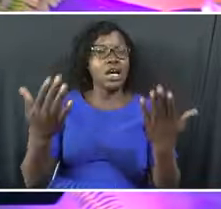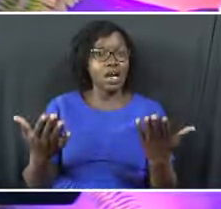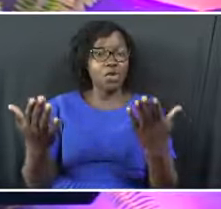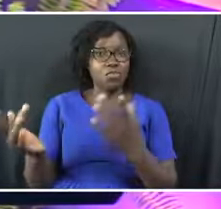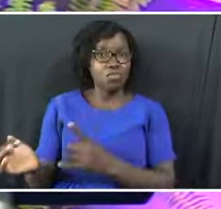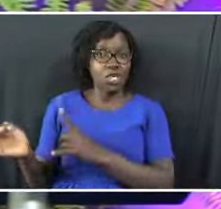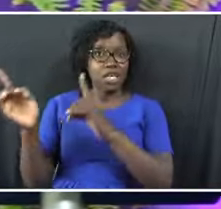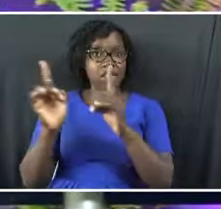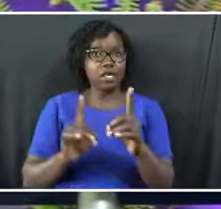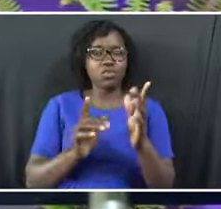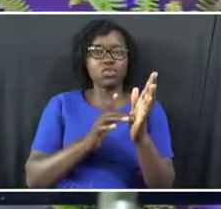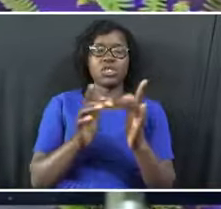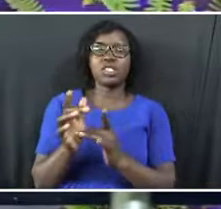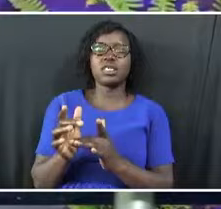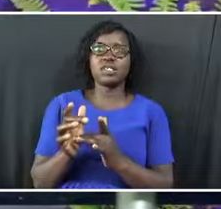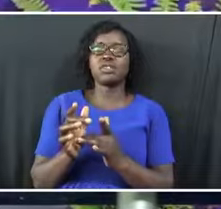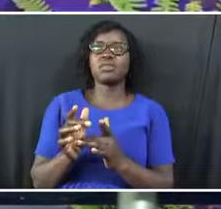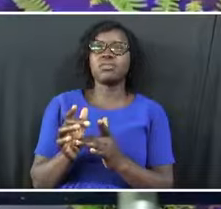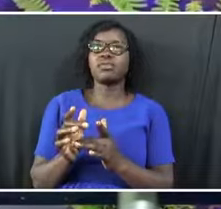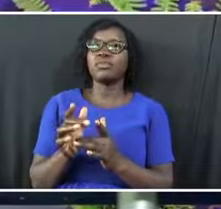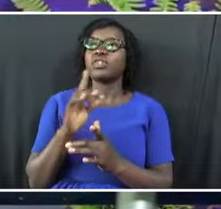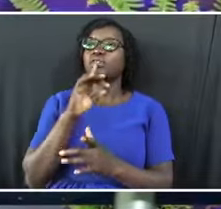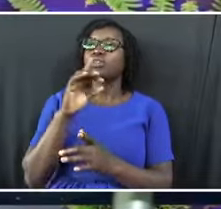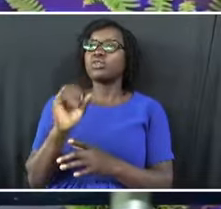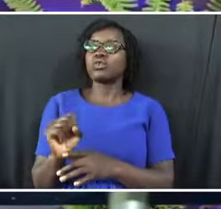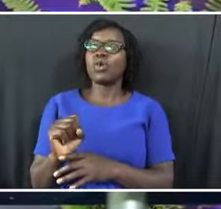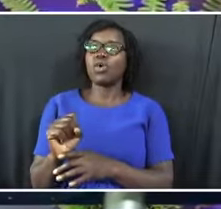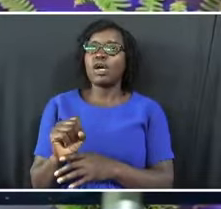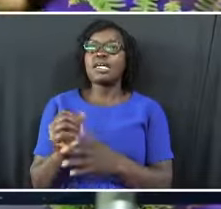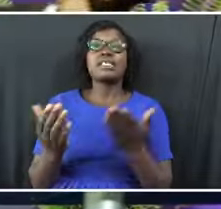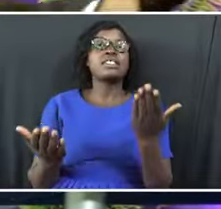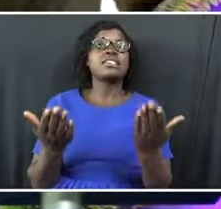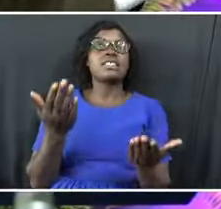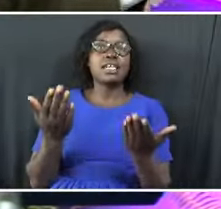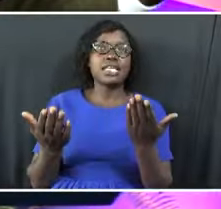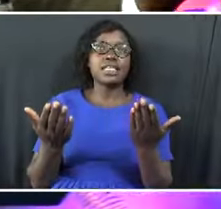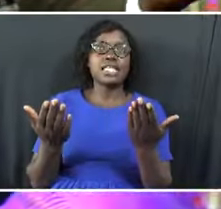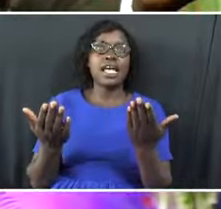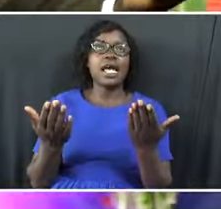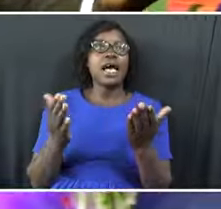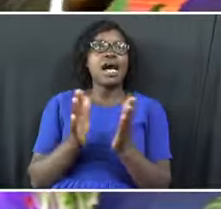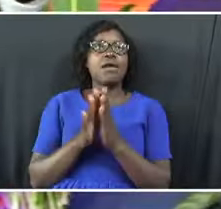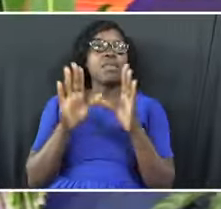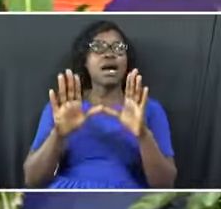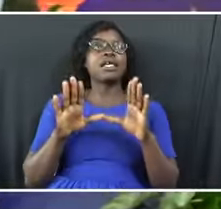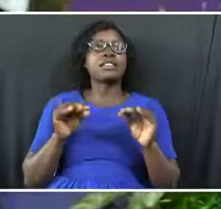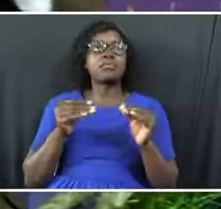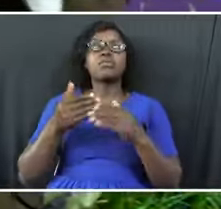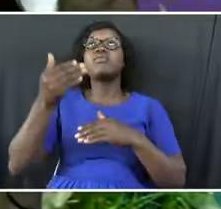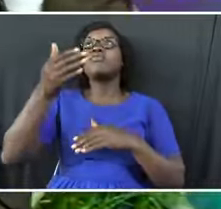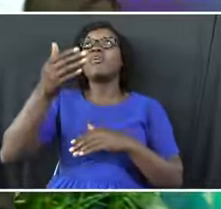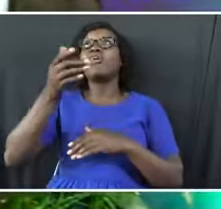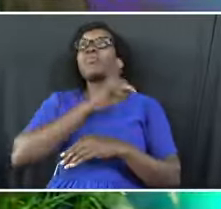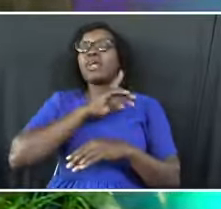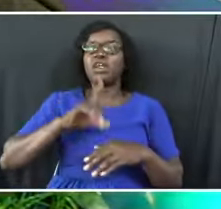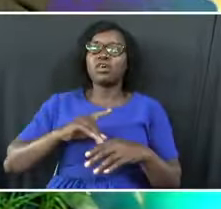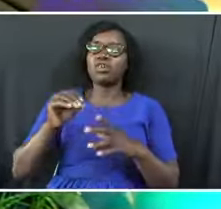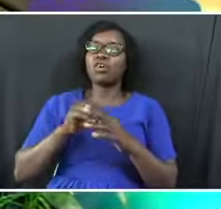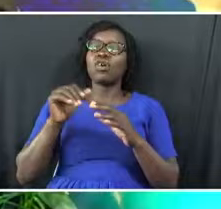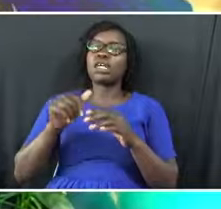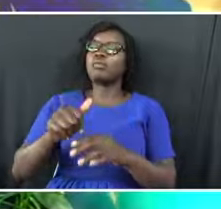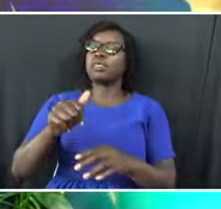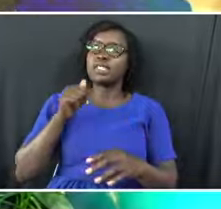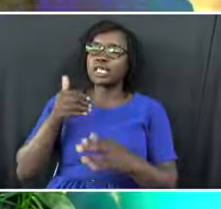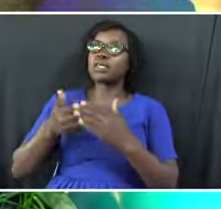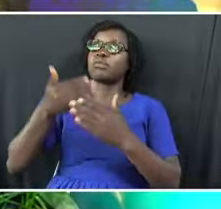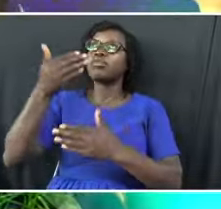they came to Christ Jesus. So it is either I am accepted before the Lord or I'm rejected